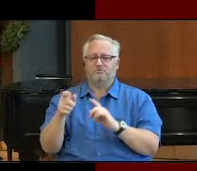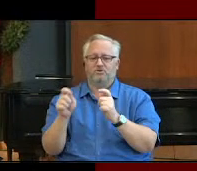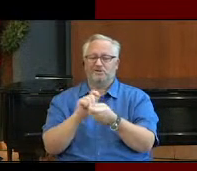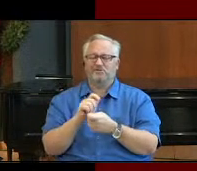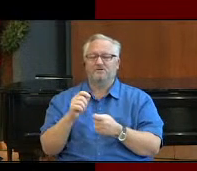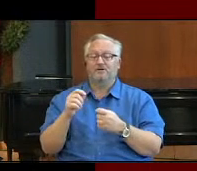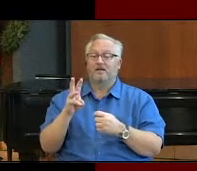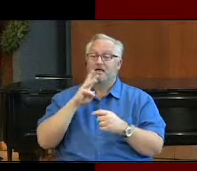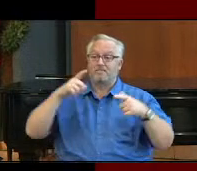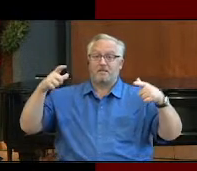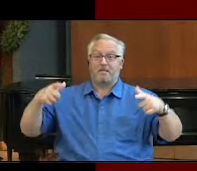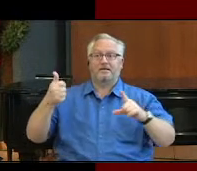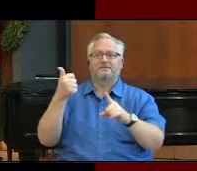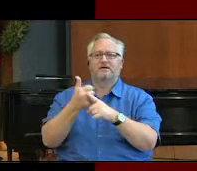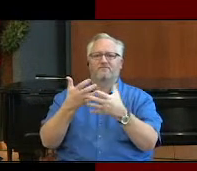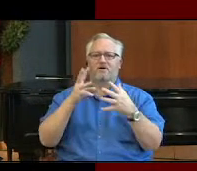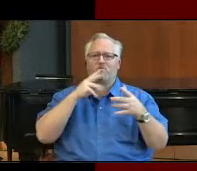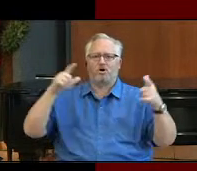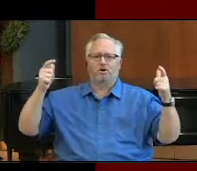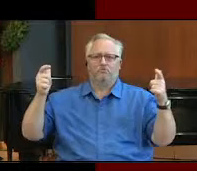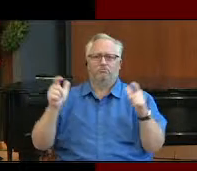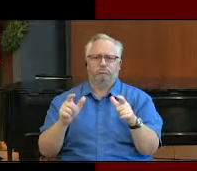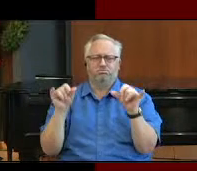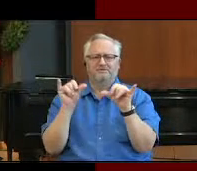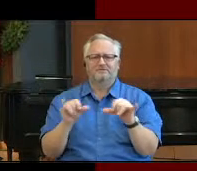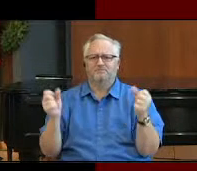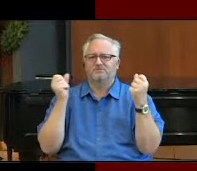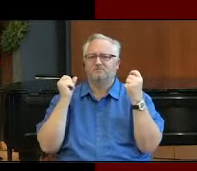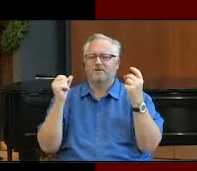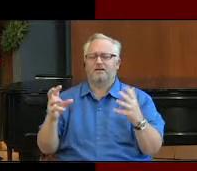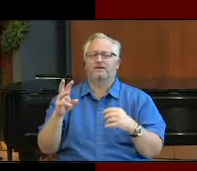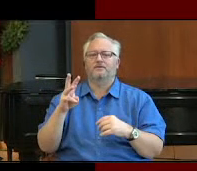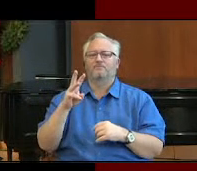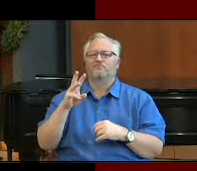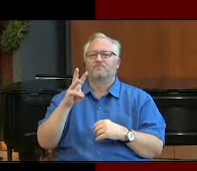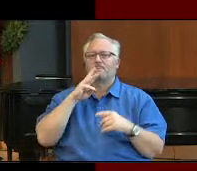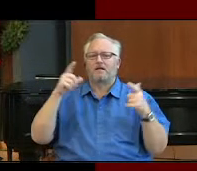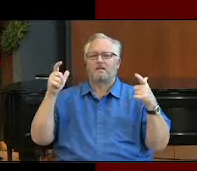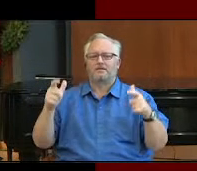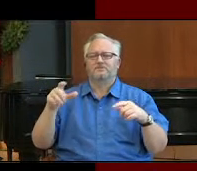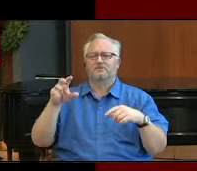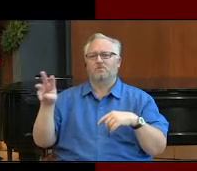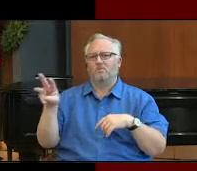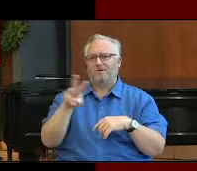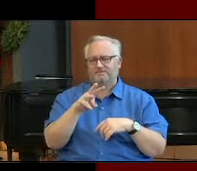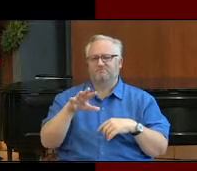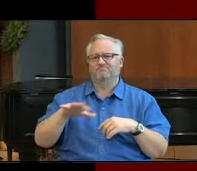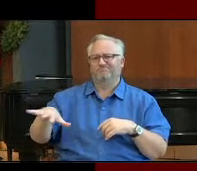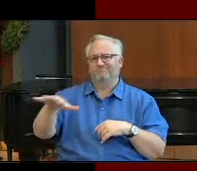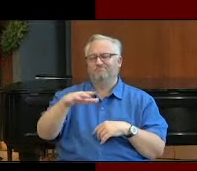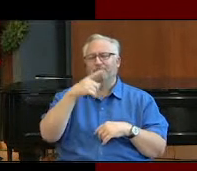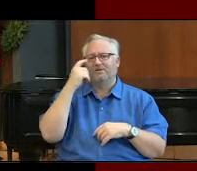water, as have other lakes and rivers in the West due to climate change. There have been